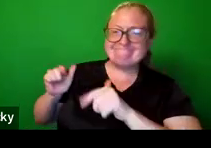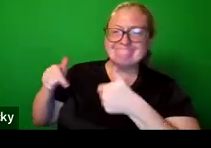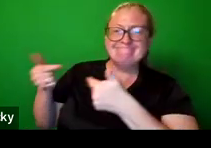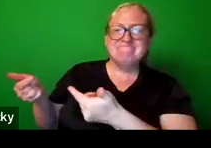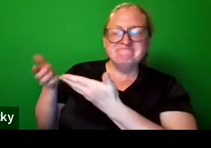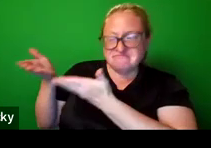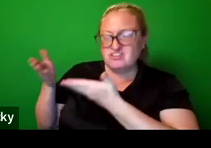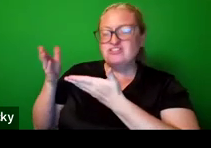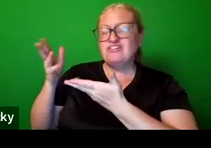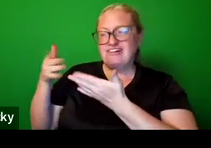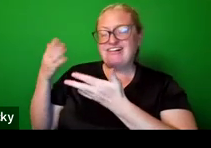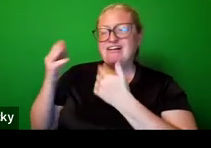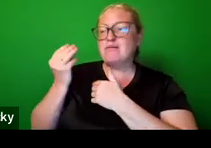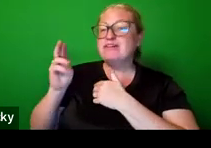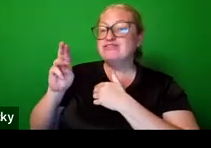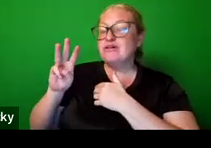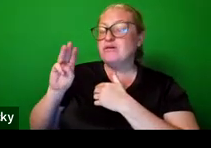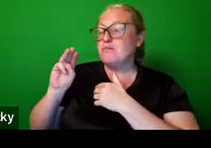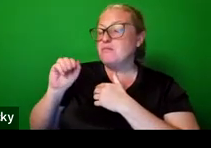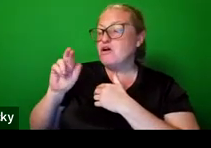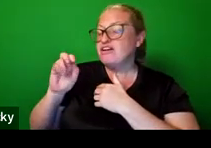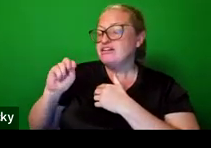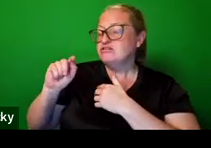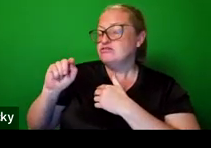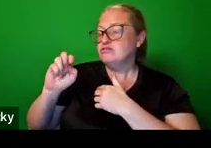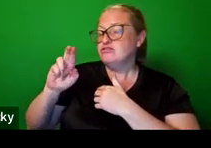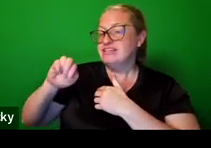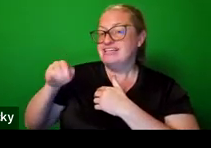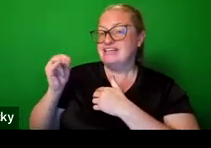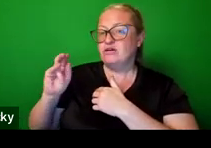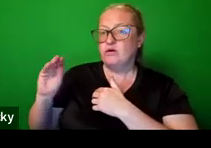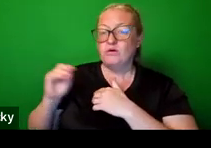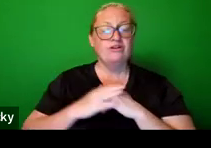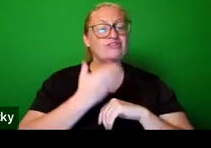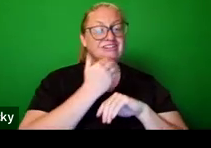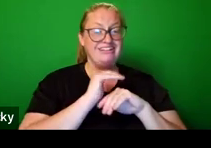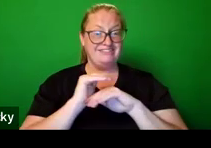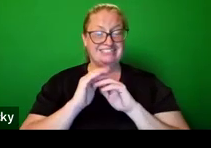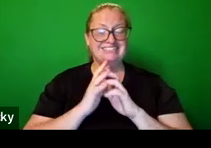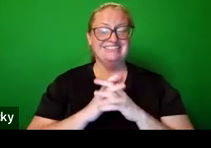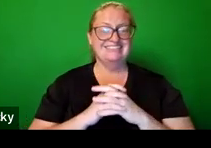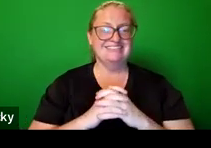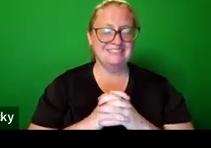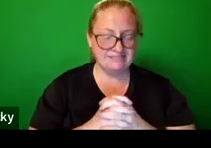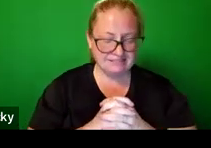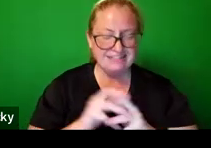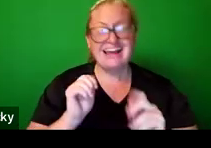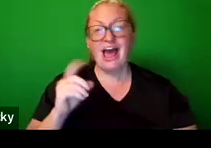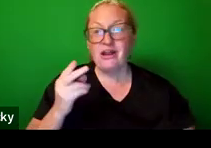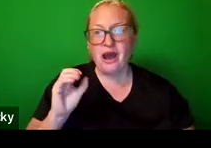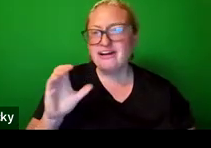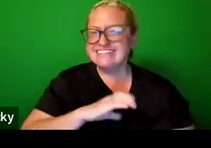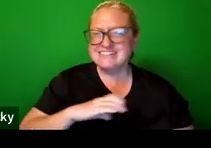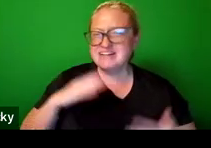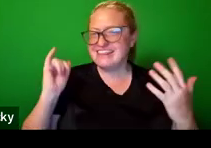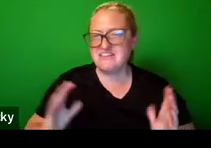to Mr. Marin Trujillo. Good evening, ad hoc committee, is that the